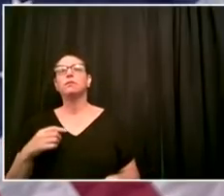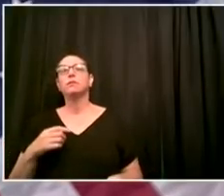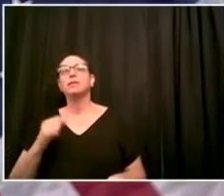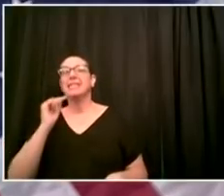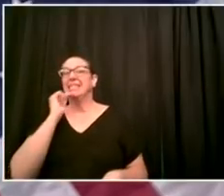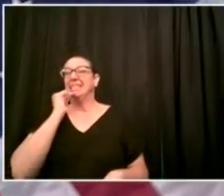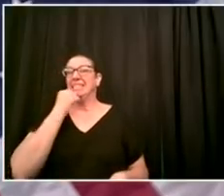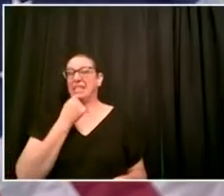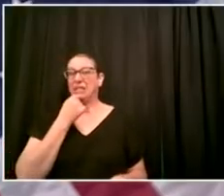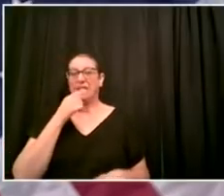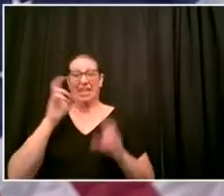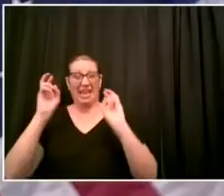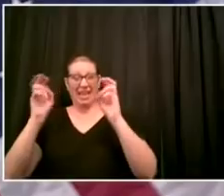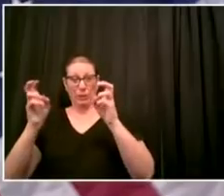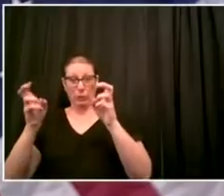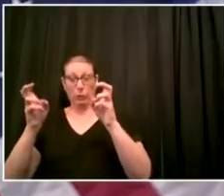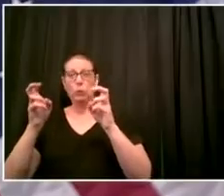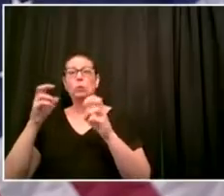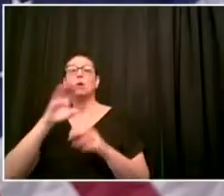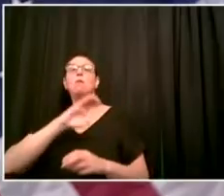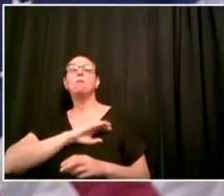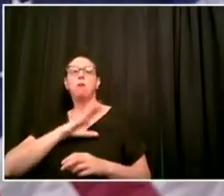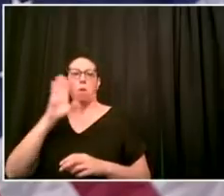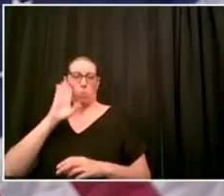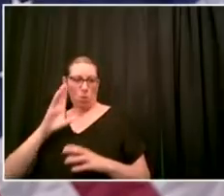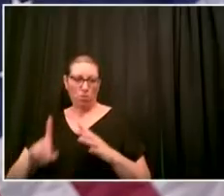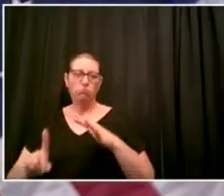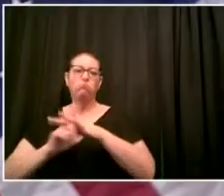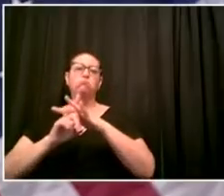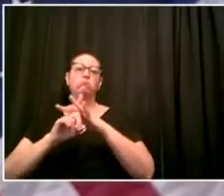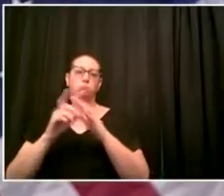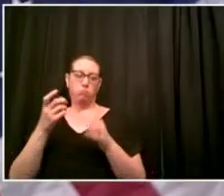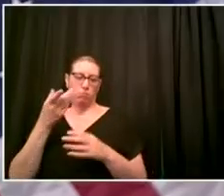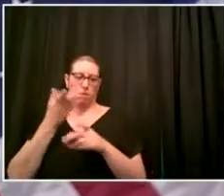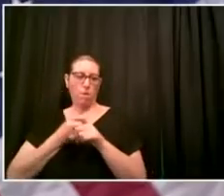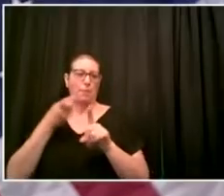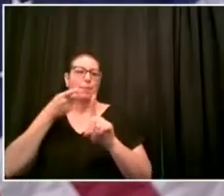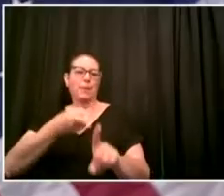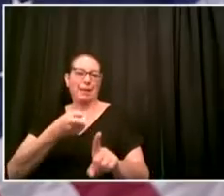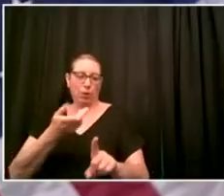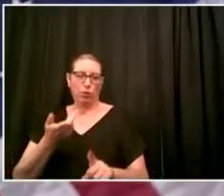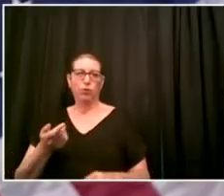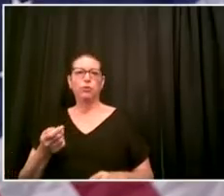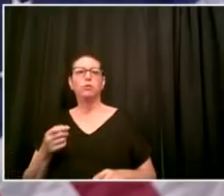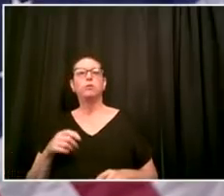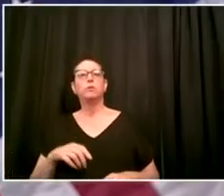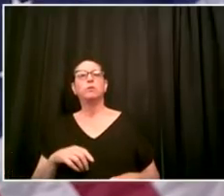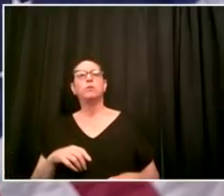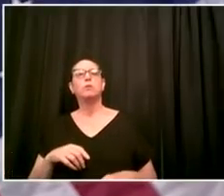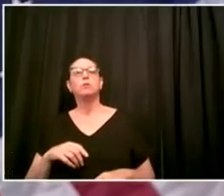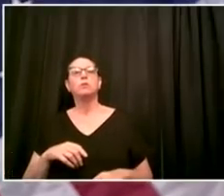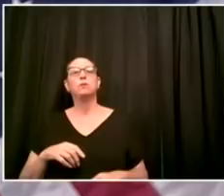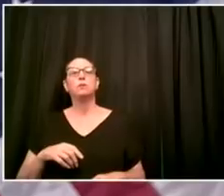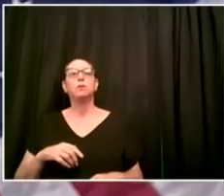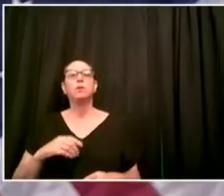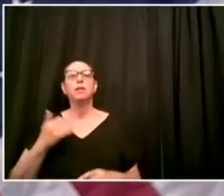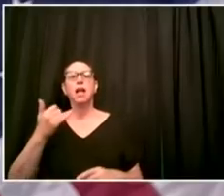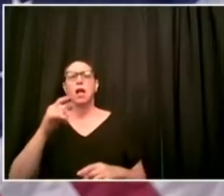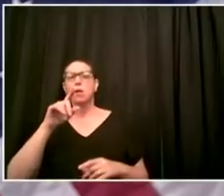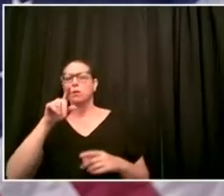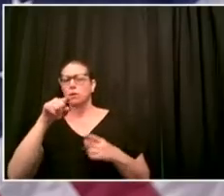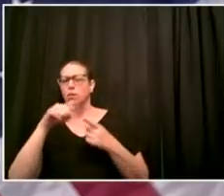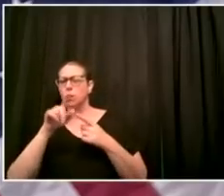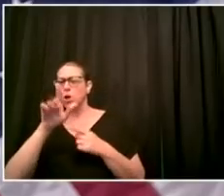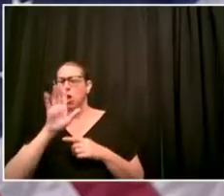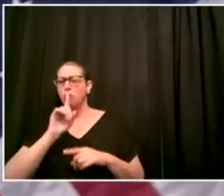it progressed, Jose. I was getting regular updates on what was happening in different parts of the city, what different agencies were experiencing. Same